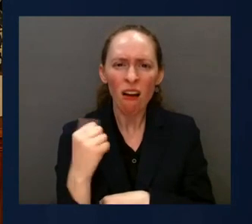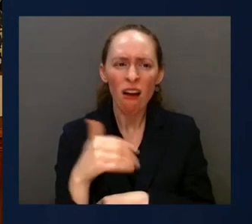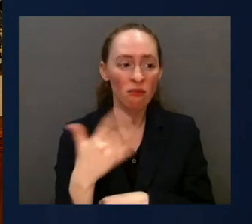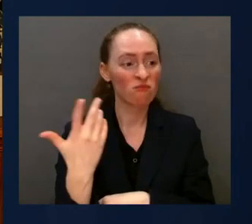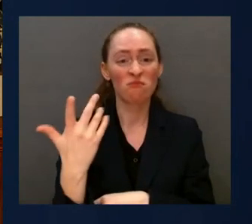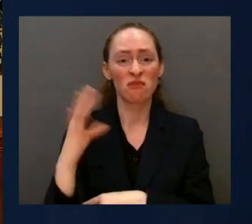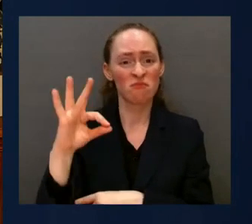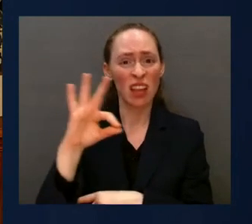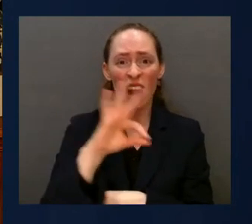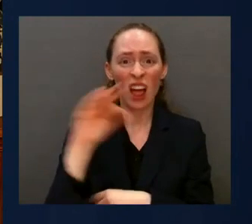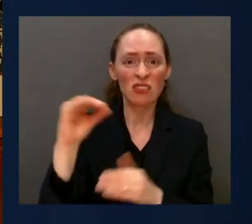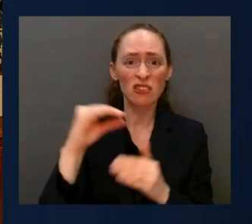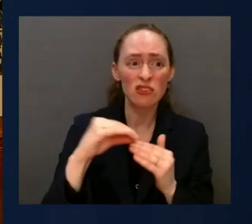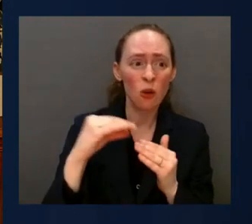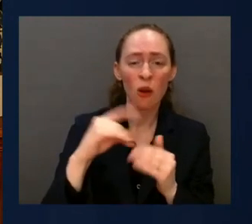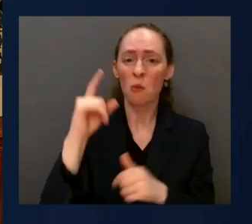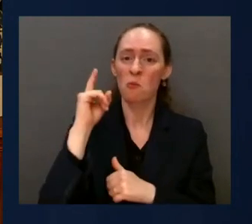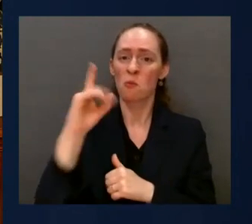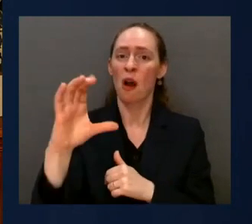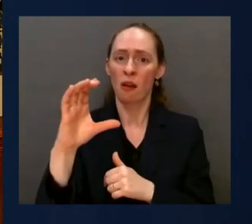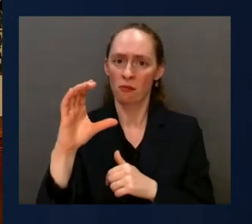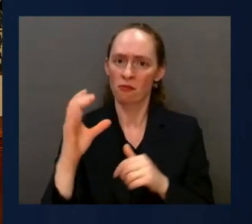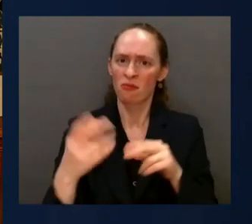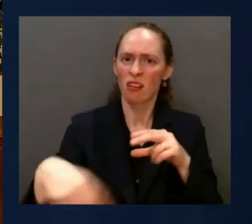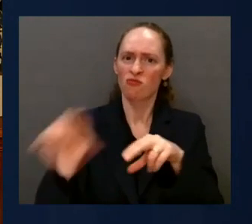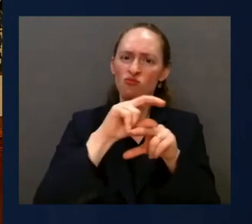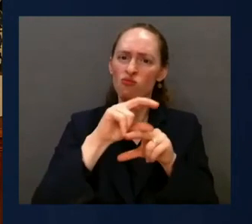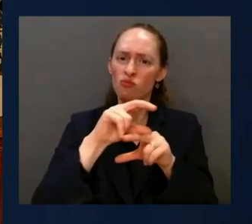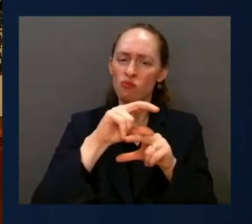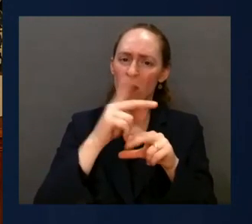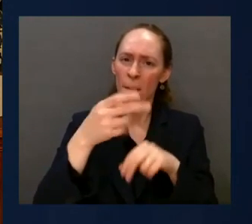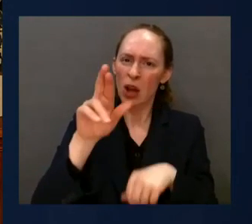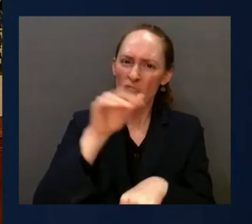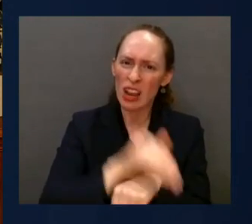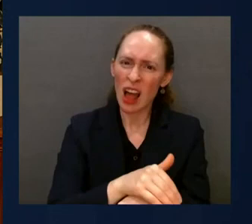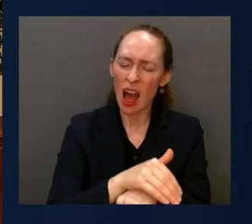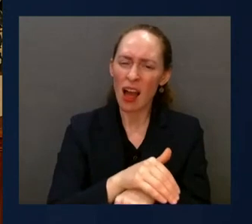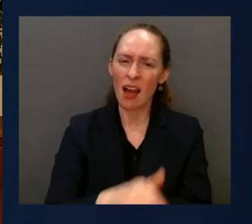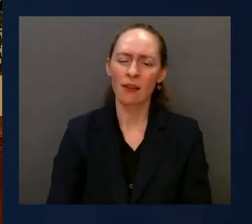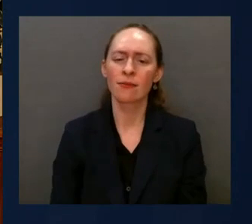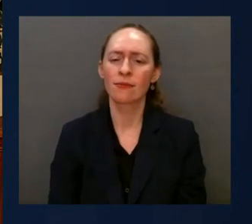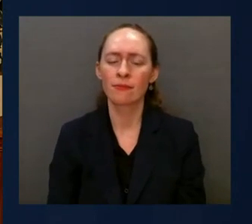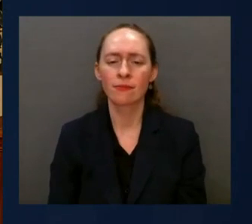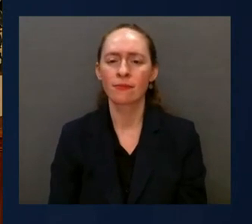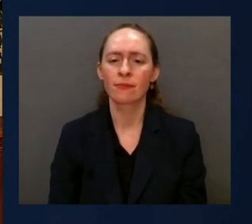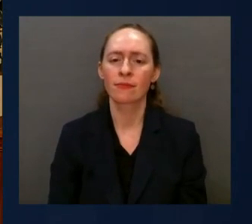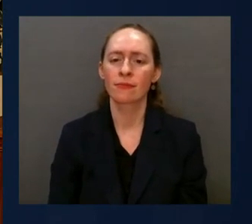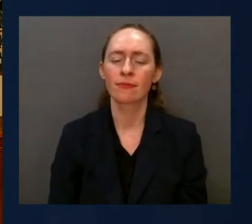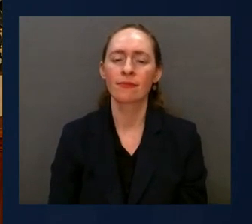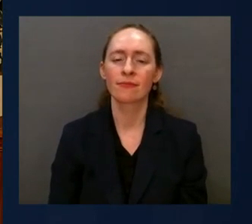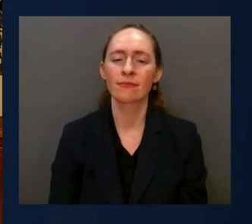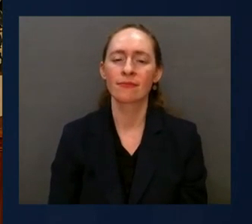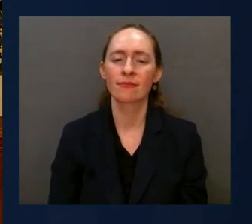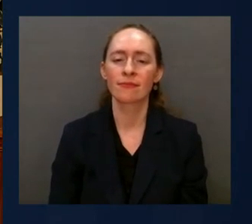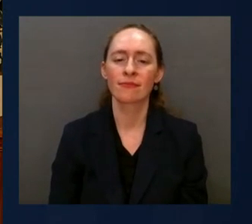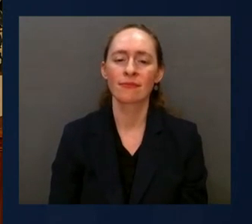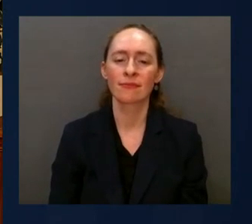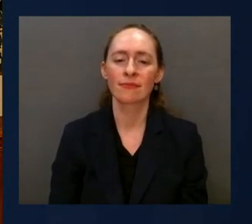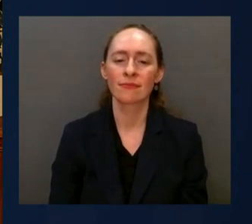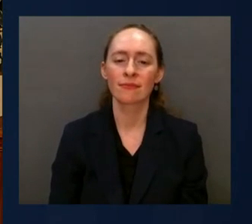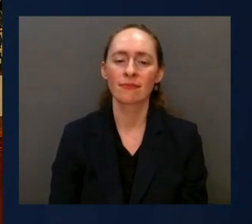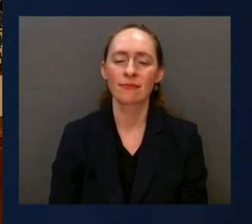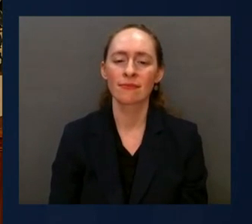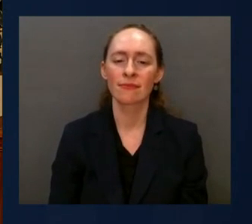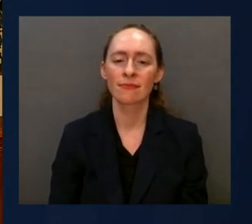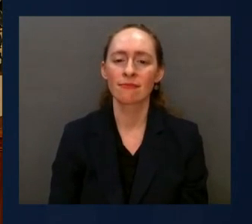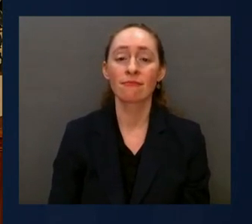The idea that cable, internet, and cell phone companies can charge you $200 or more if you decide